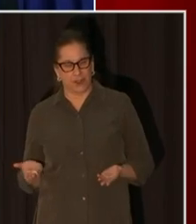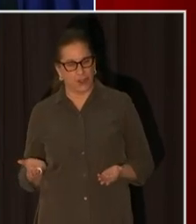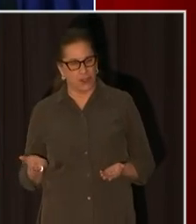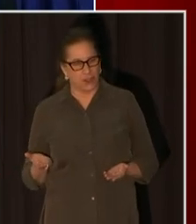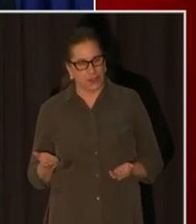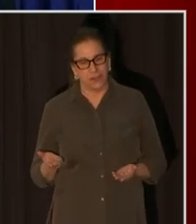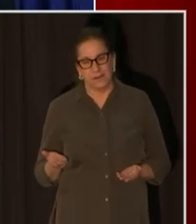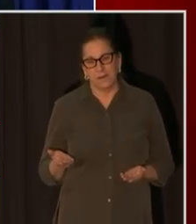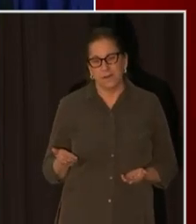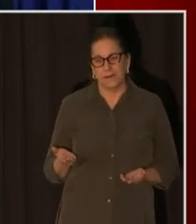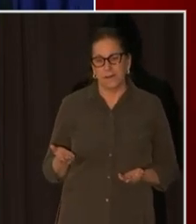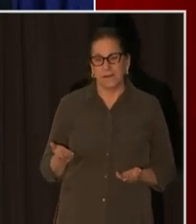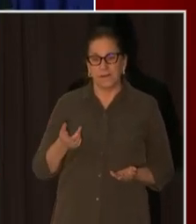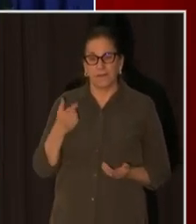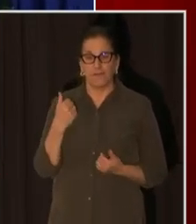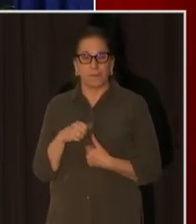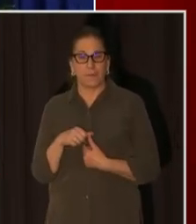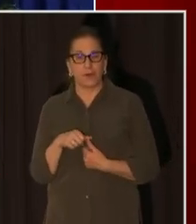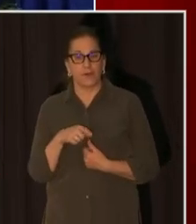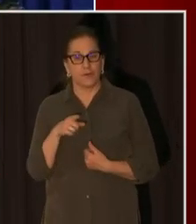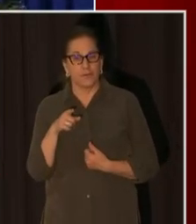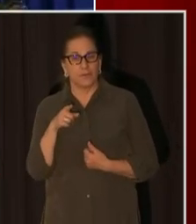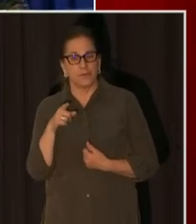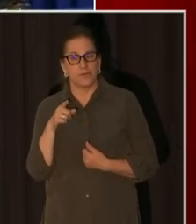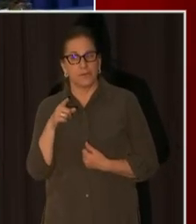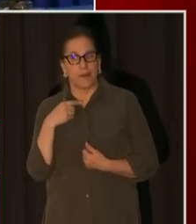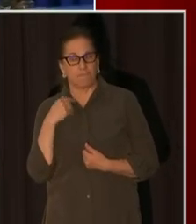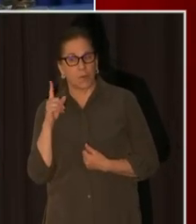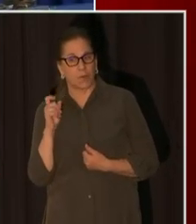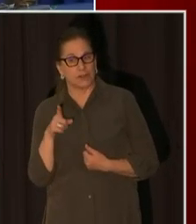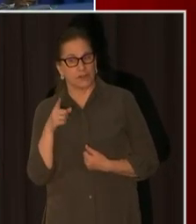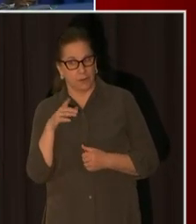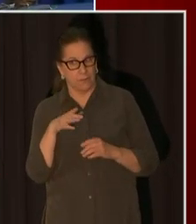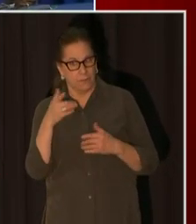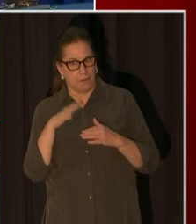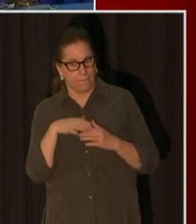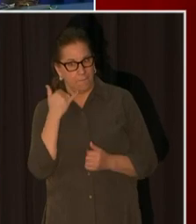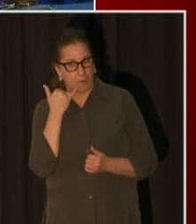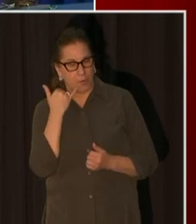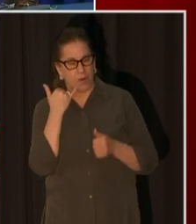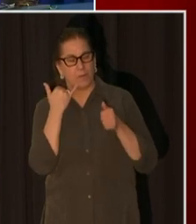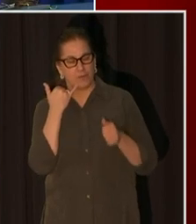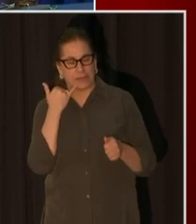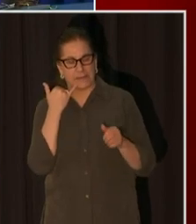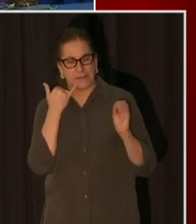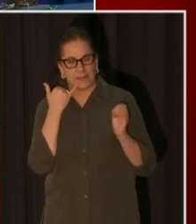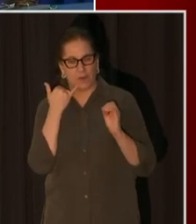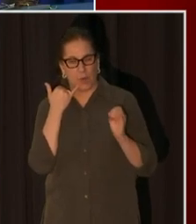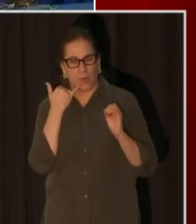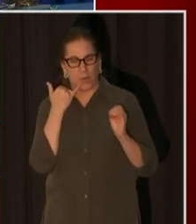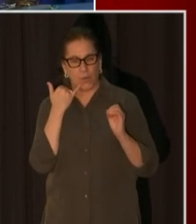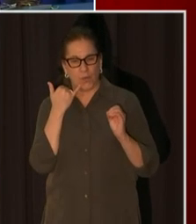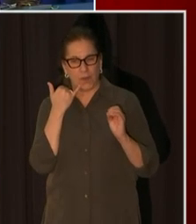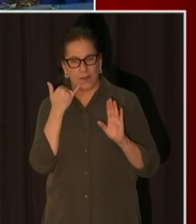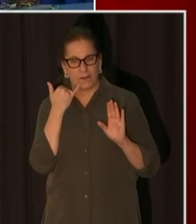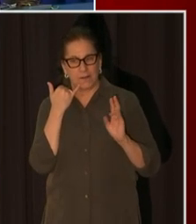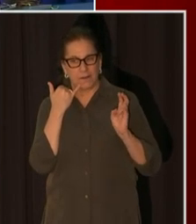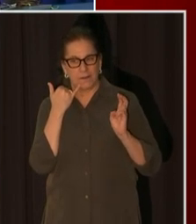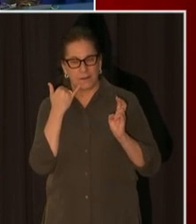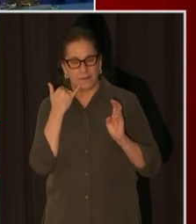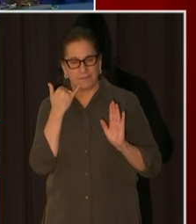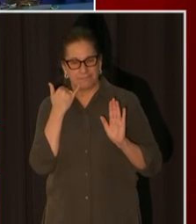all the problems, but we do have resources, and we have people that can help you with some of these different applications and connect you to other